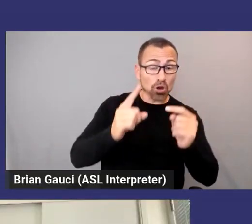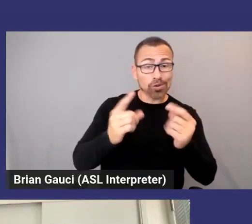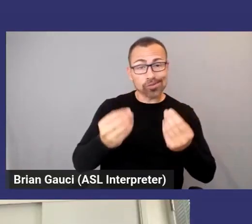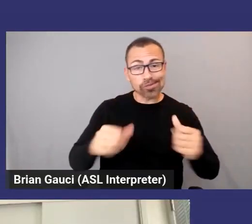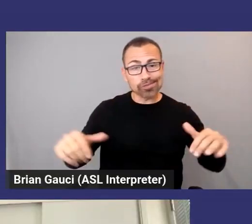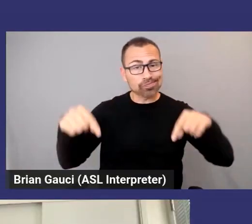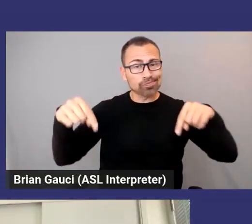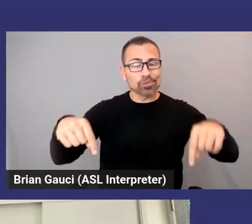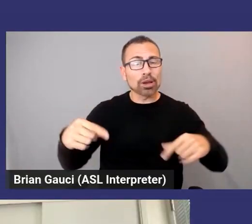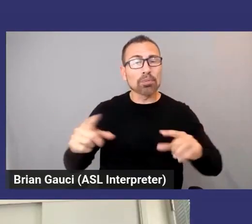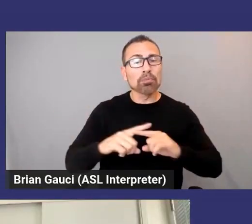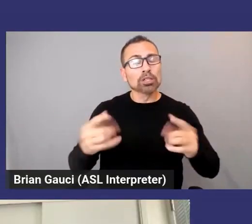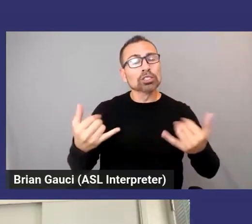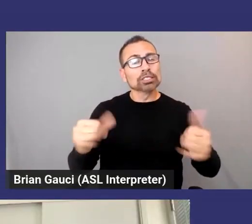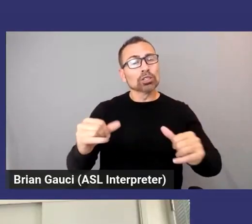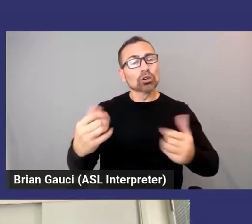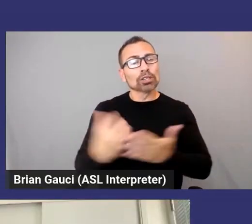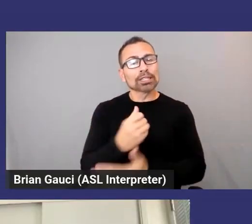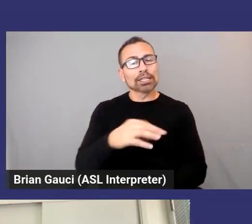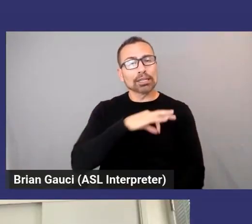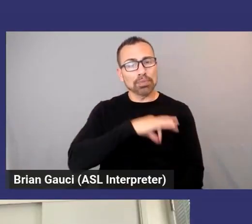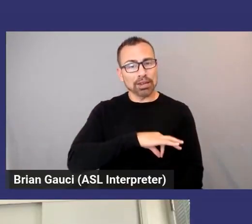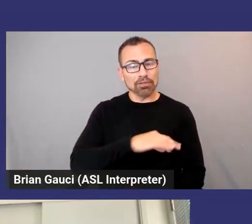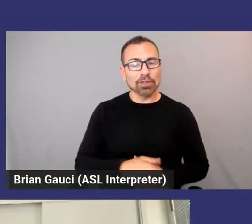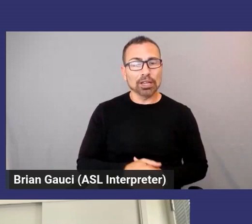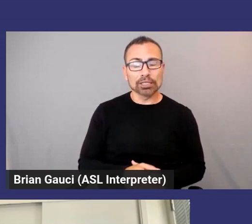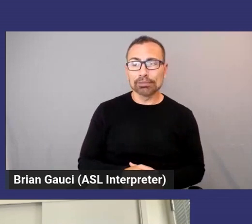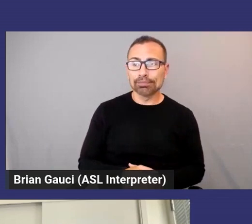scenes. So happy to kind of